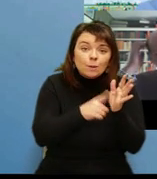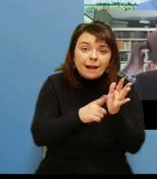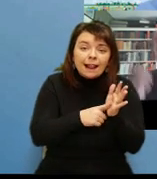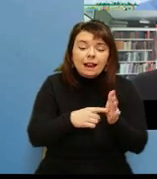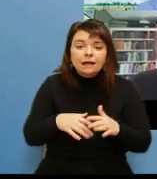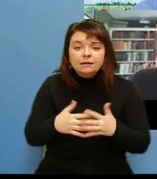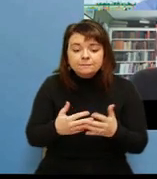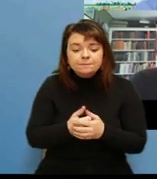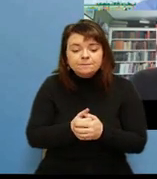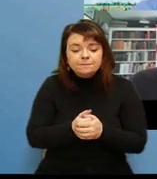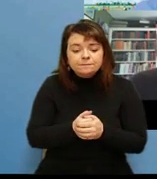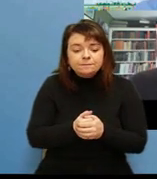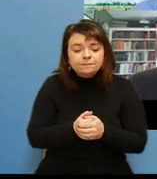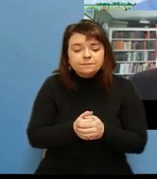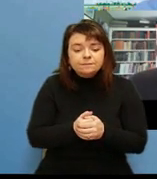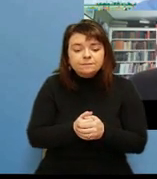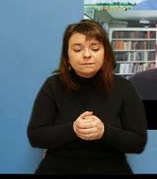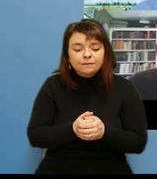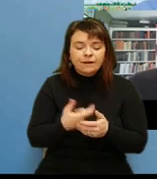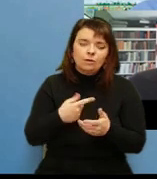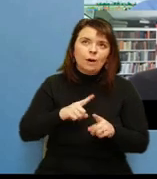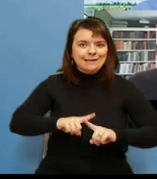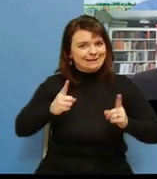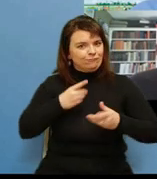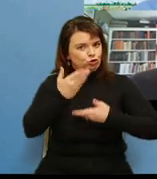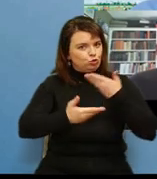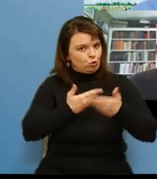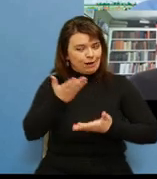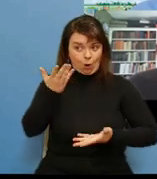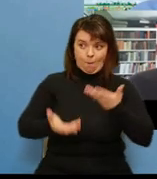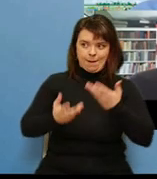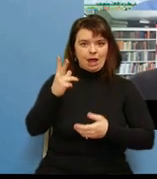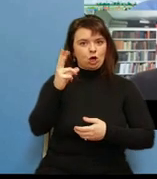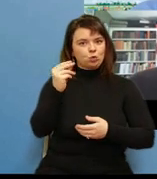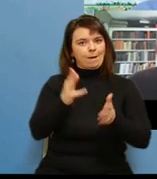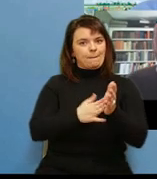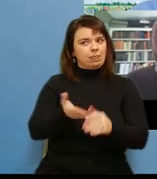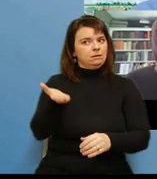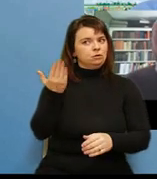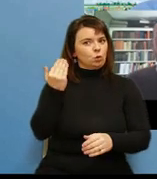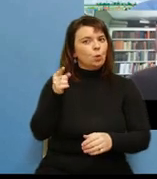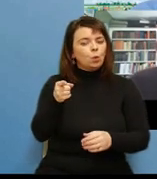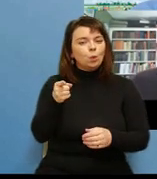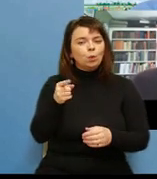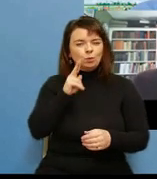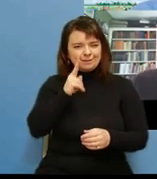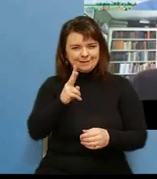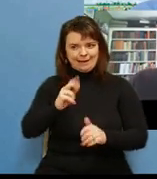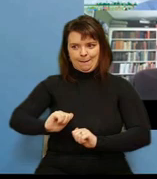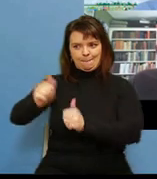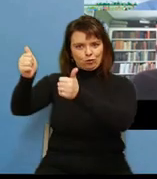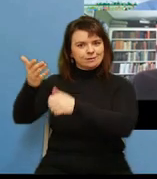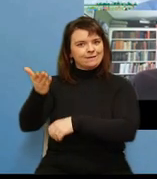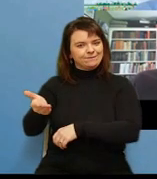Thank you, Bill. I have to admit it's indeed a quite different story compared to 12 months ago, so we should clearly see